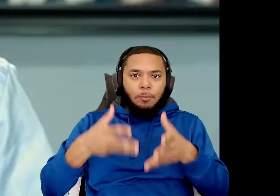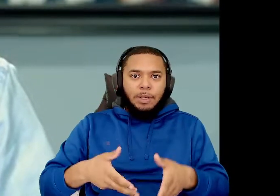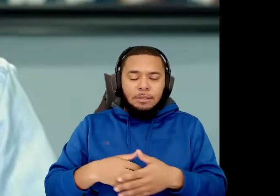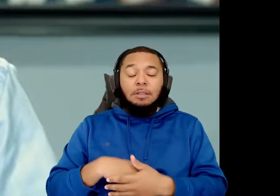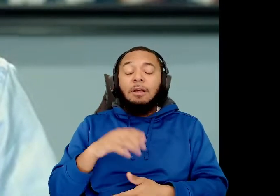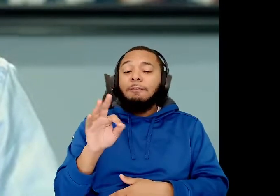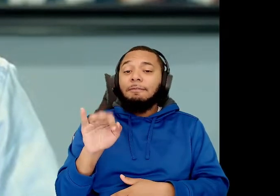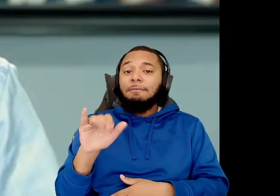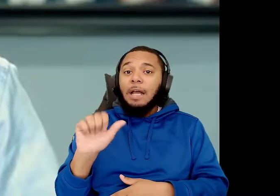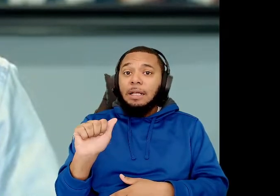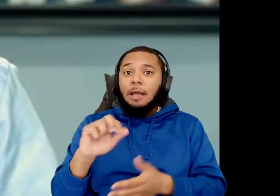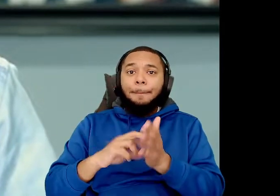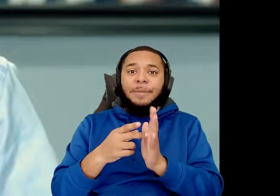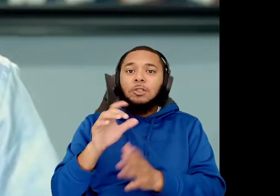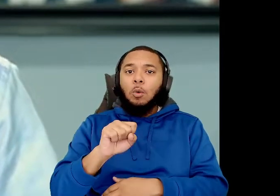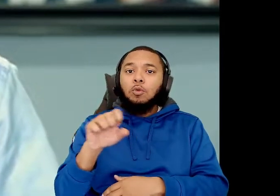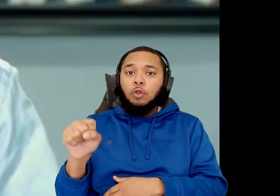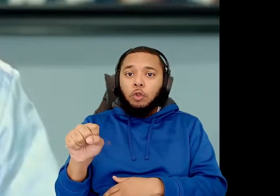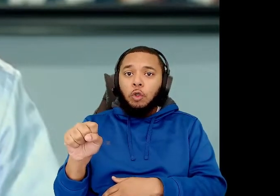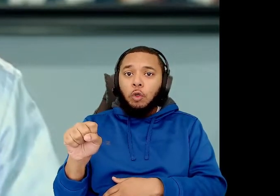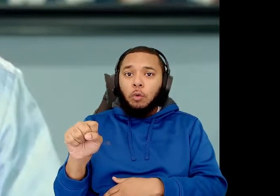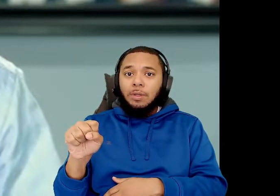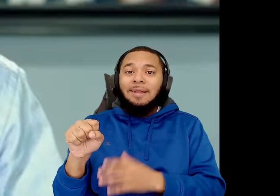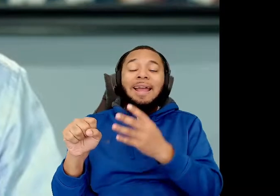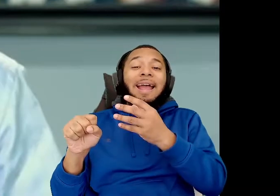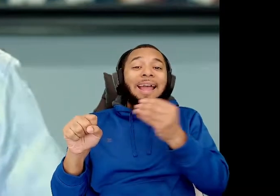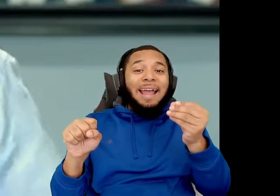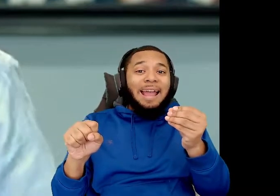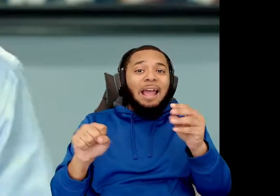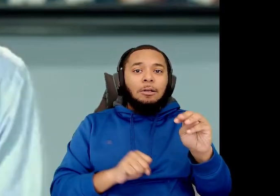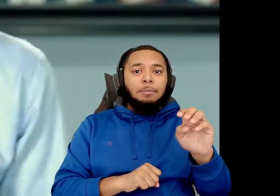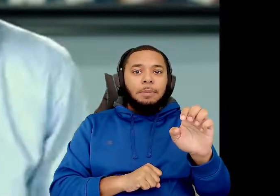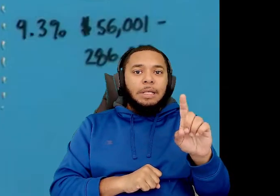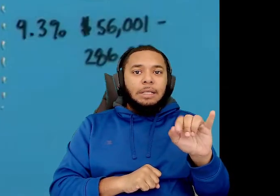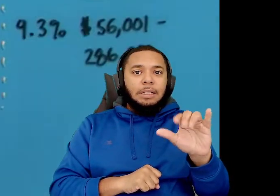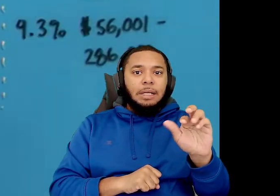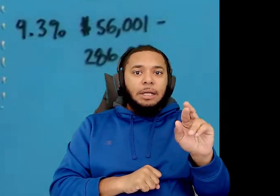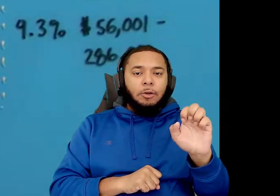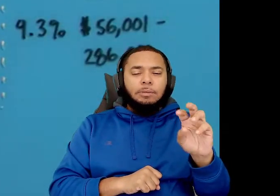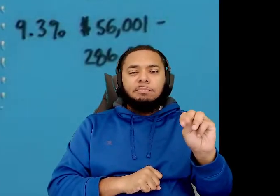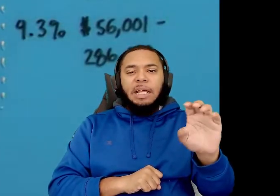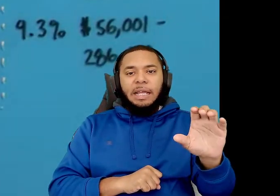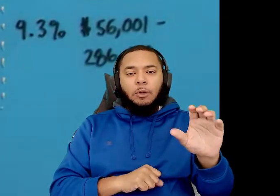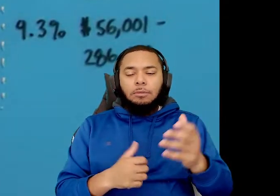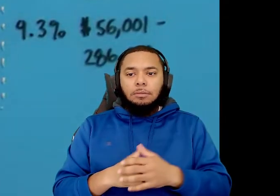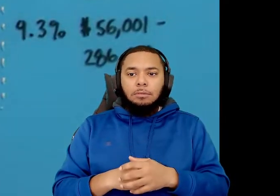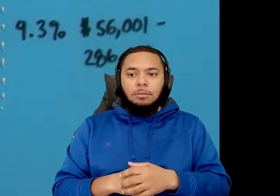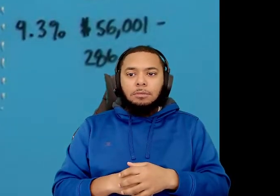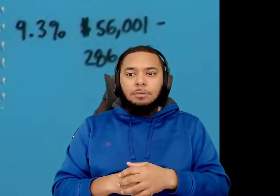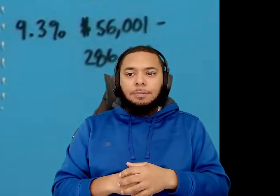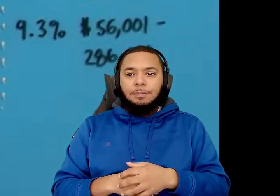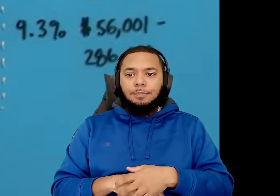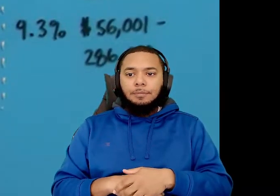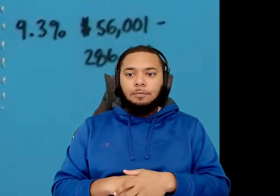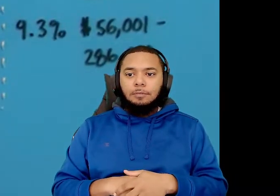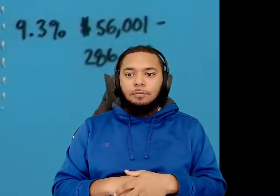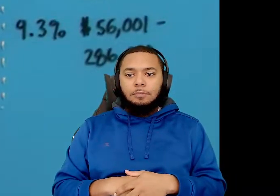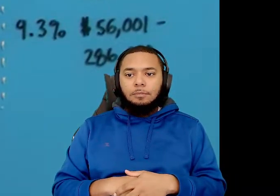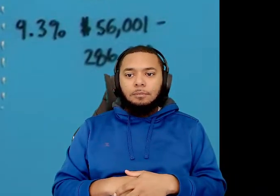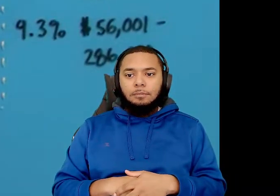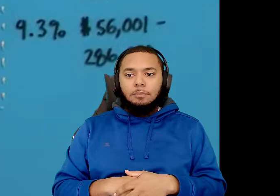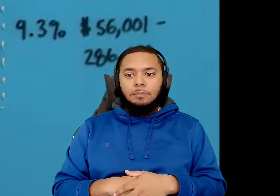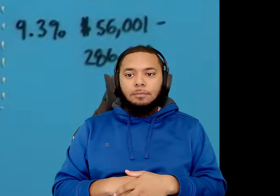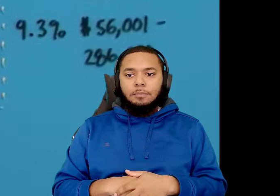Security tax and it's Medicare tax. Social Security tax, I'll write over here to remind